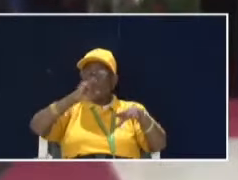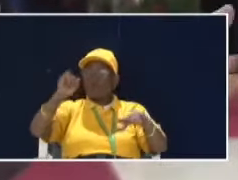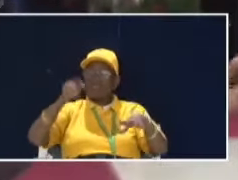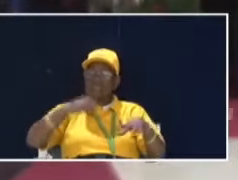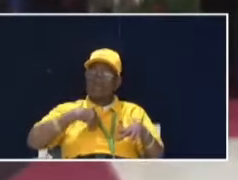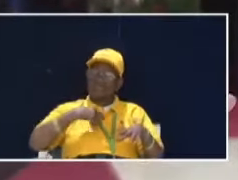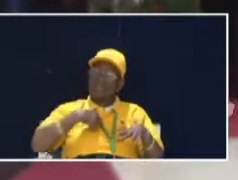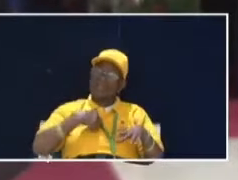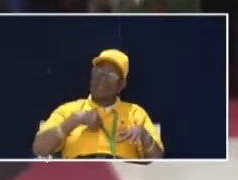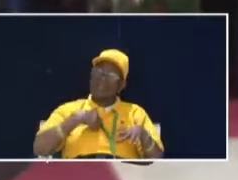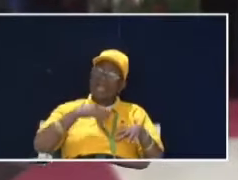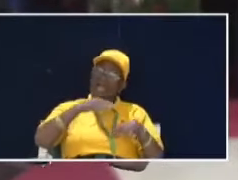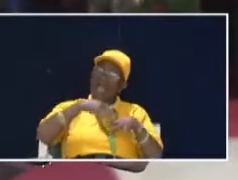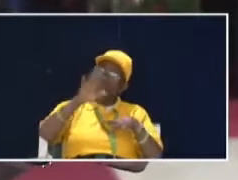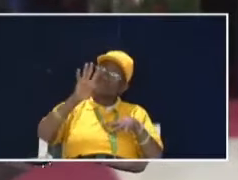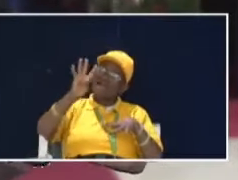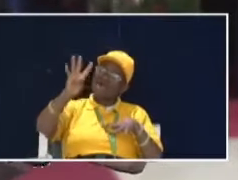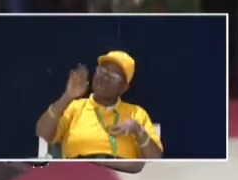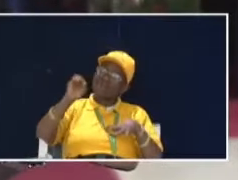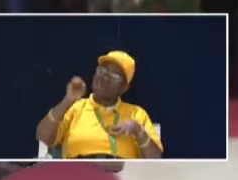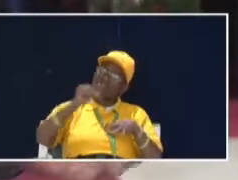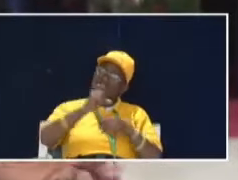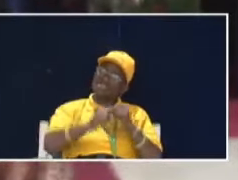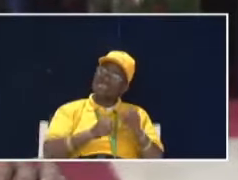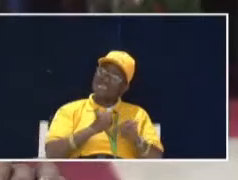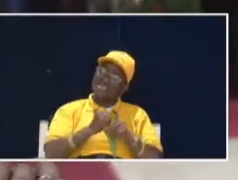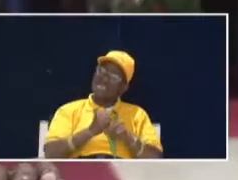After 40 years,